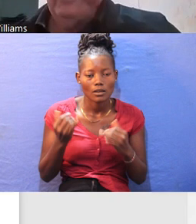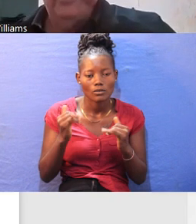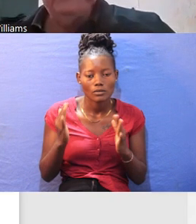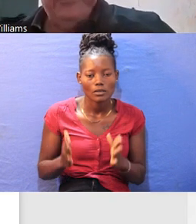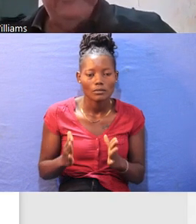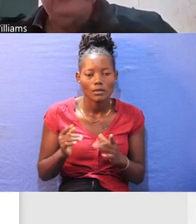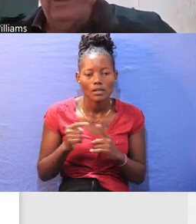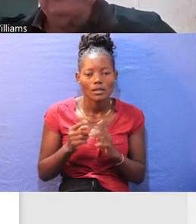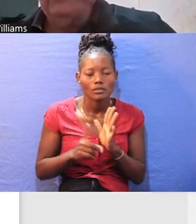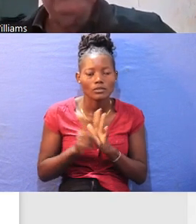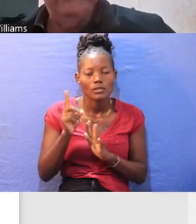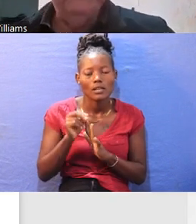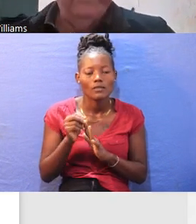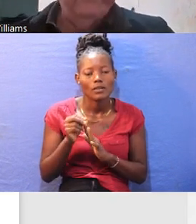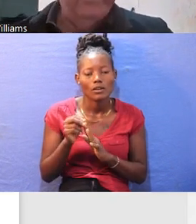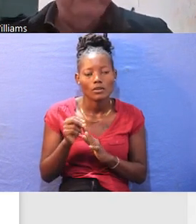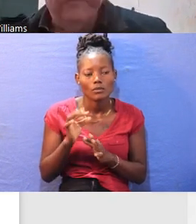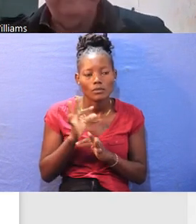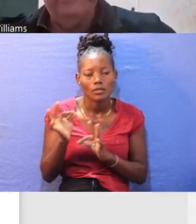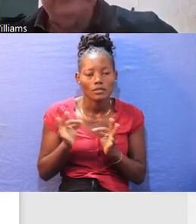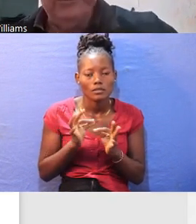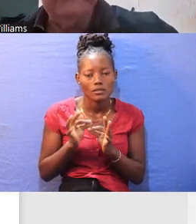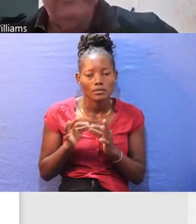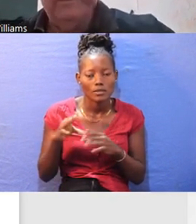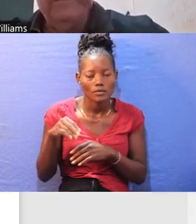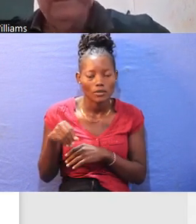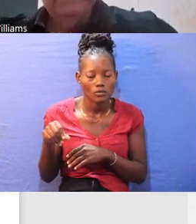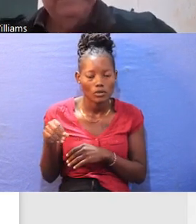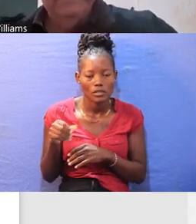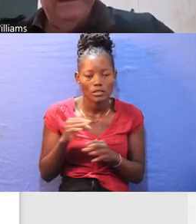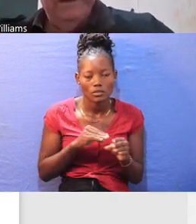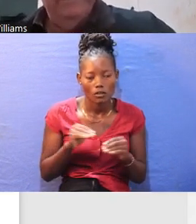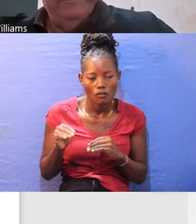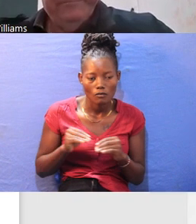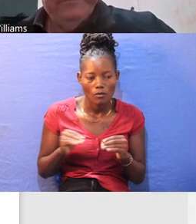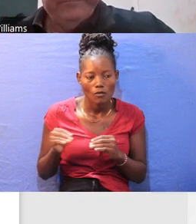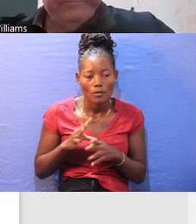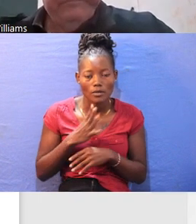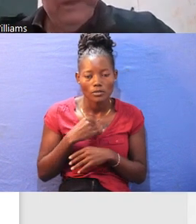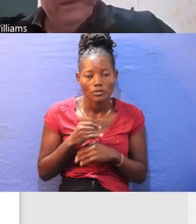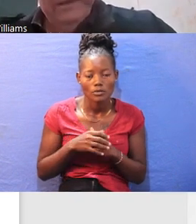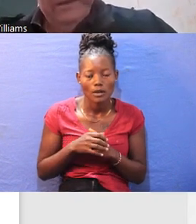those specific qualities of movement that you're looking for.